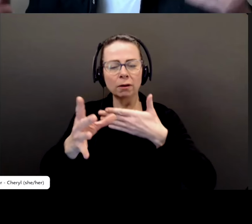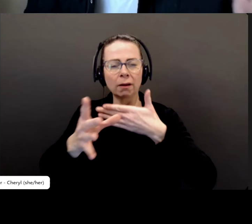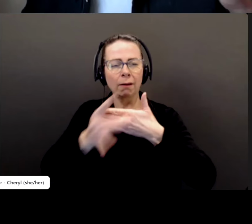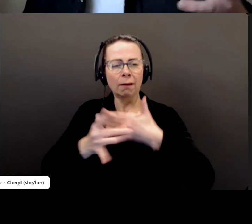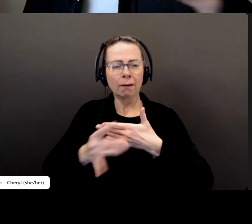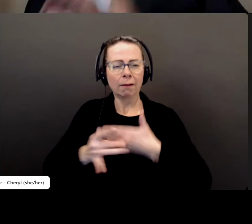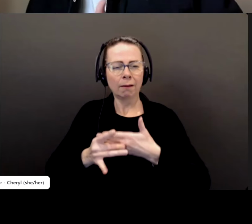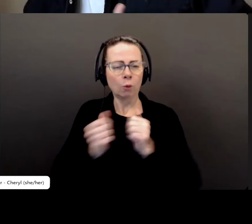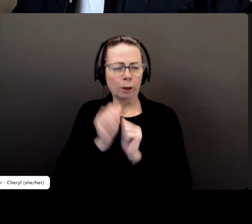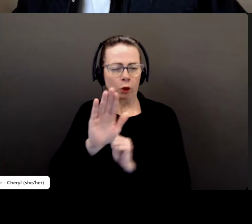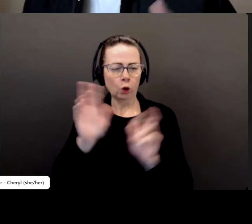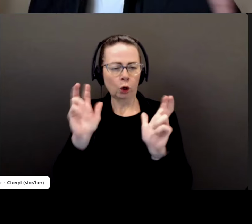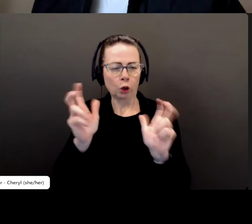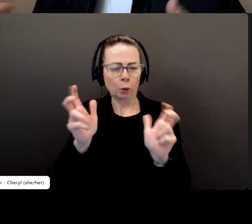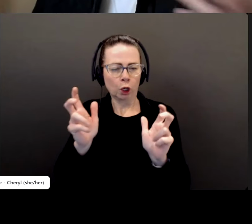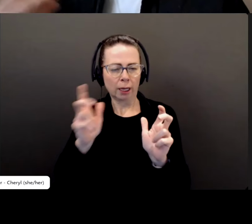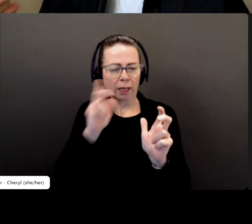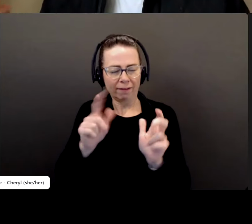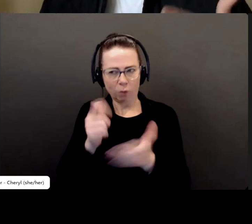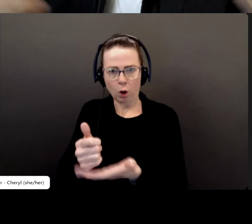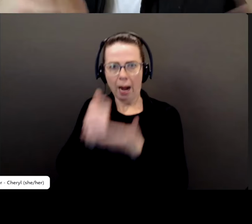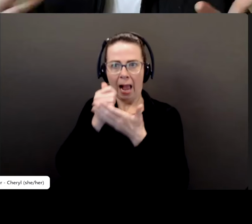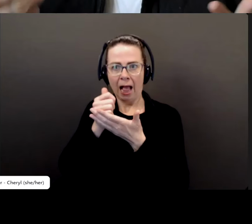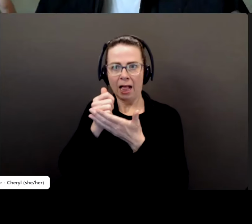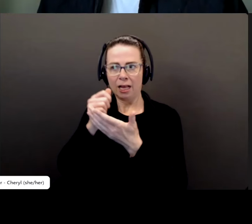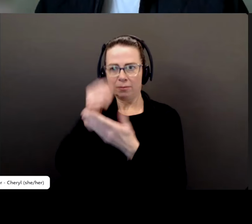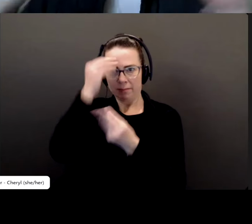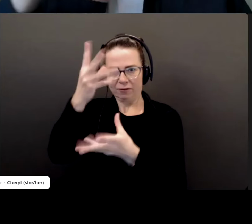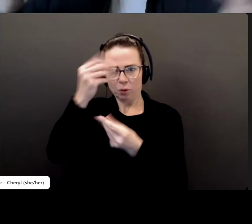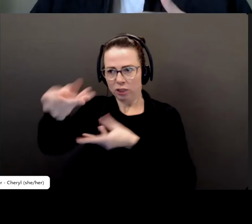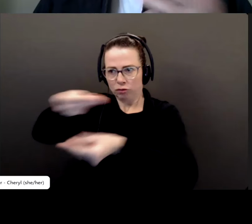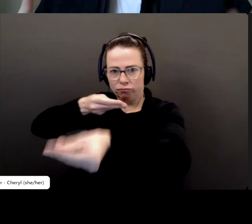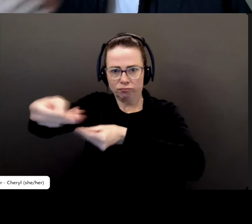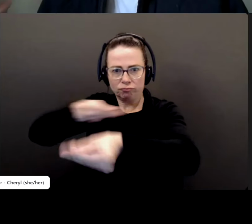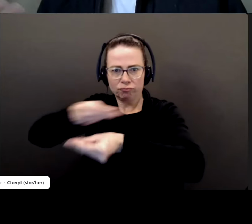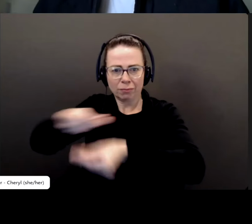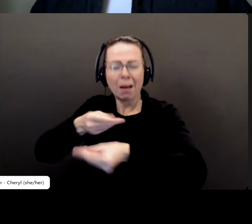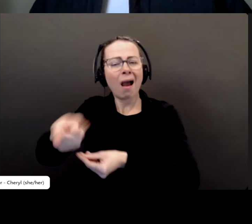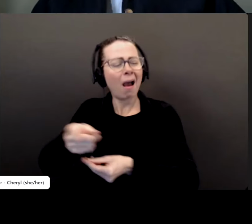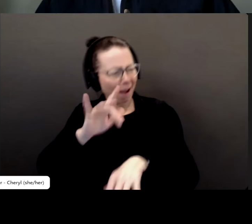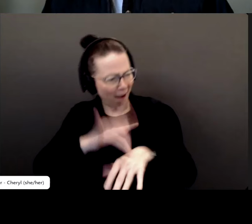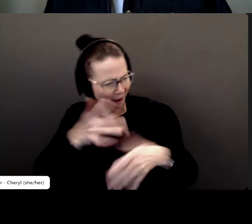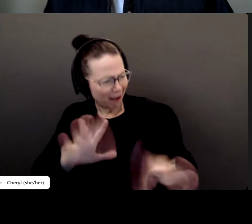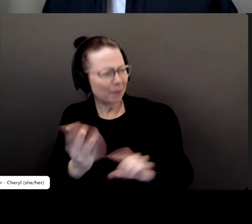quickly with a given website. So it already answers questions. It lets you know if you've visited that site before.